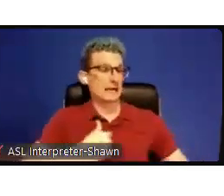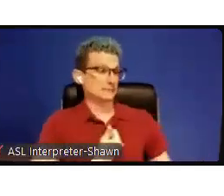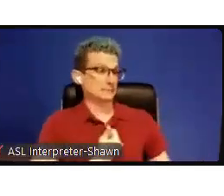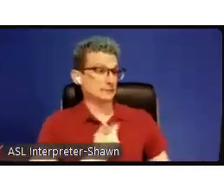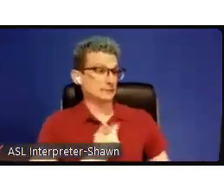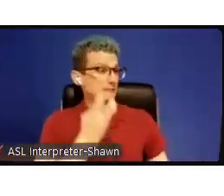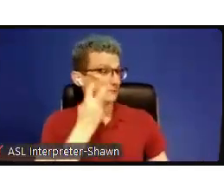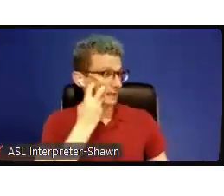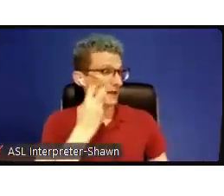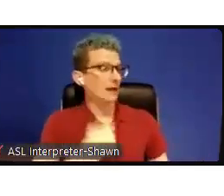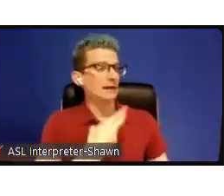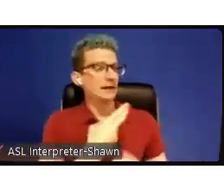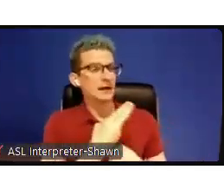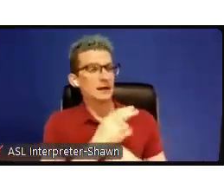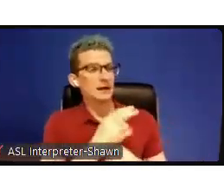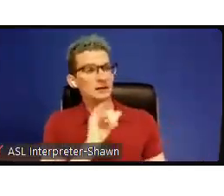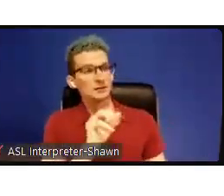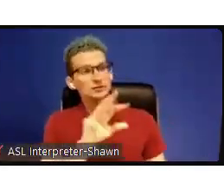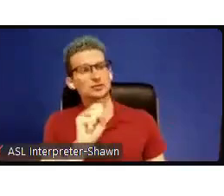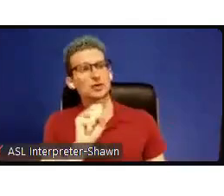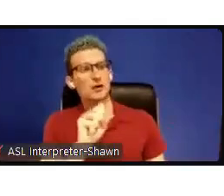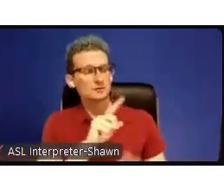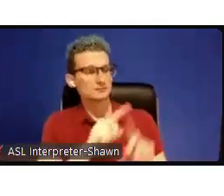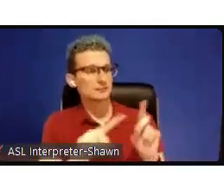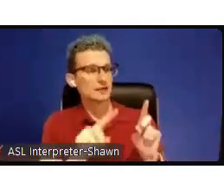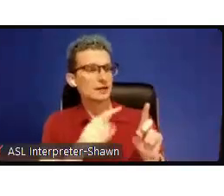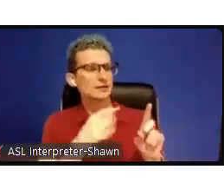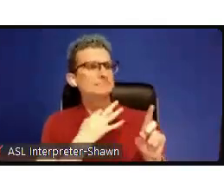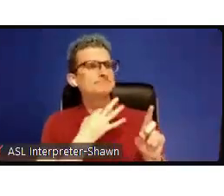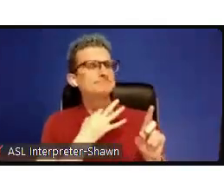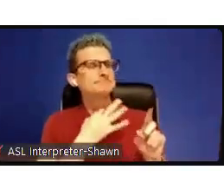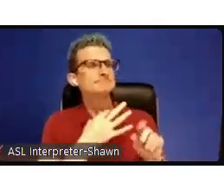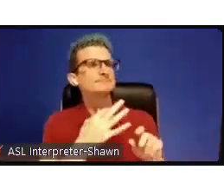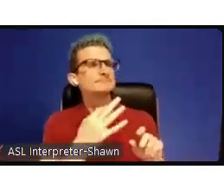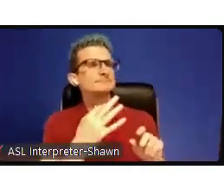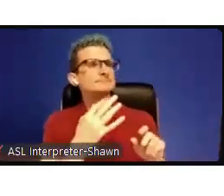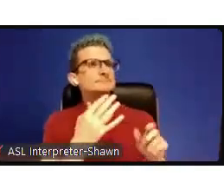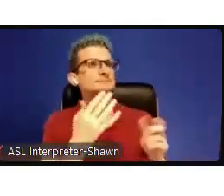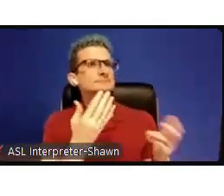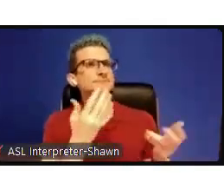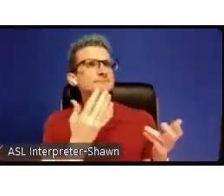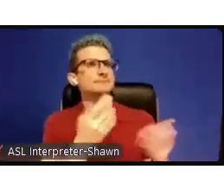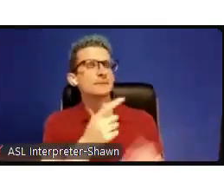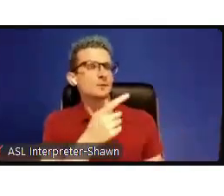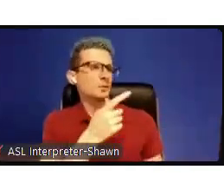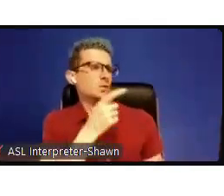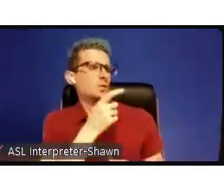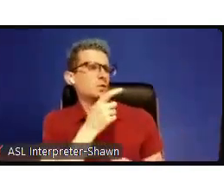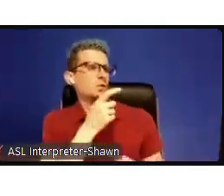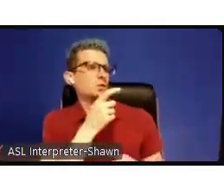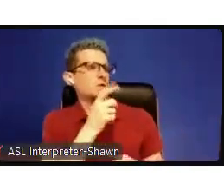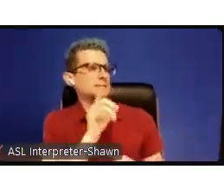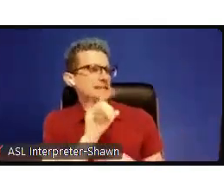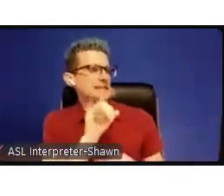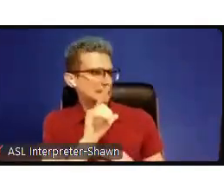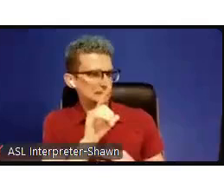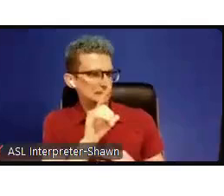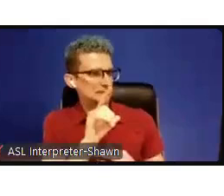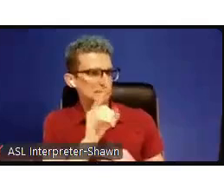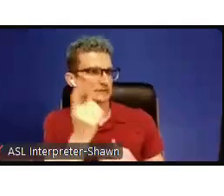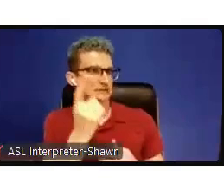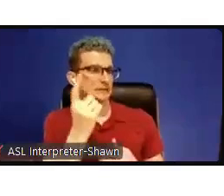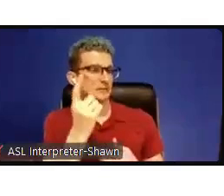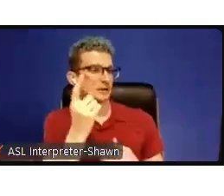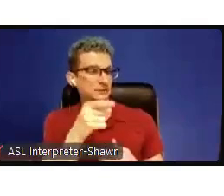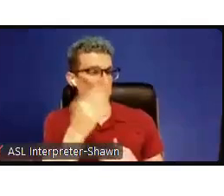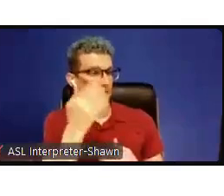JAWS, but I'm just curious at who was it that did it? Was it somebody you happened to see, or